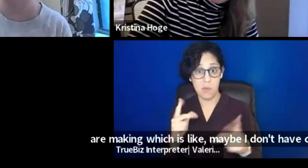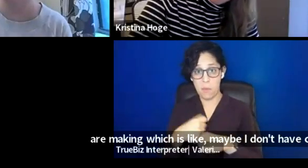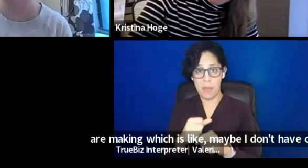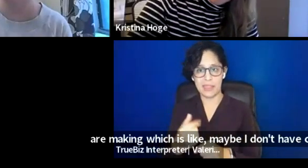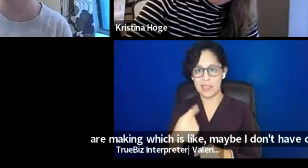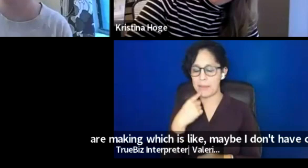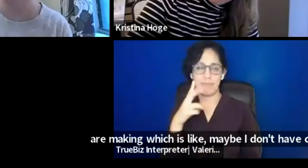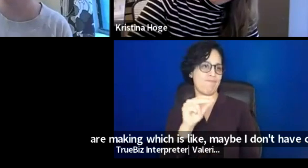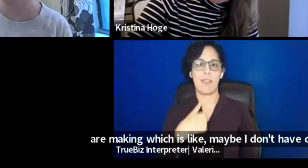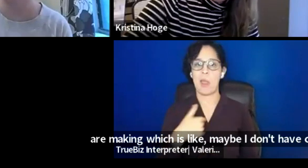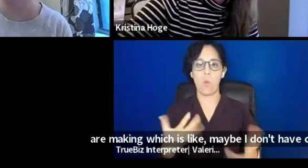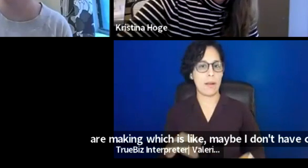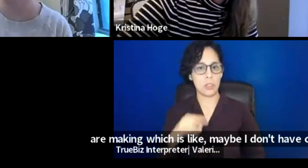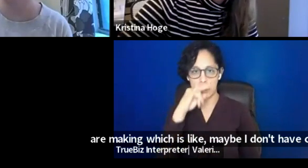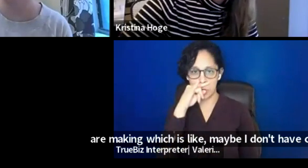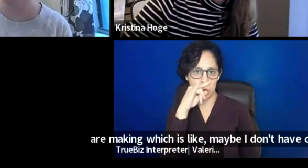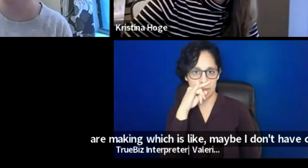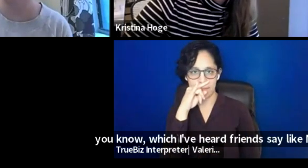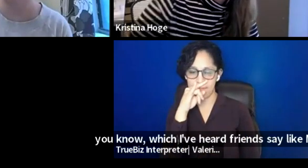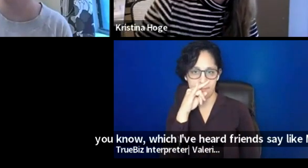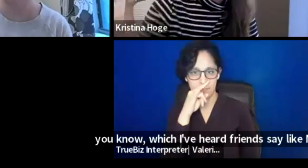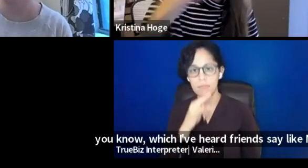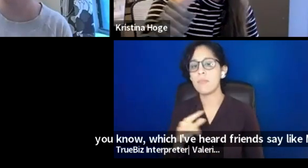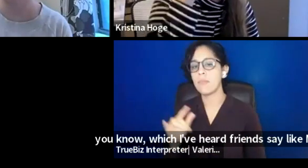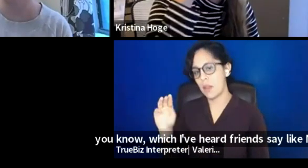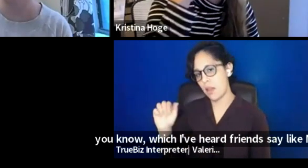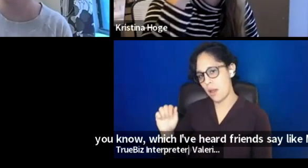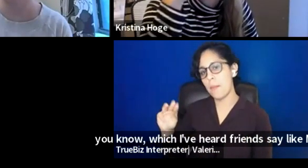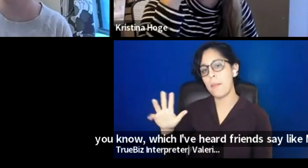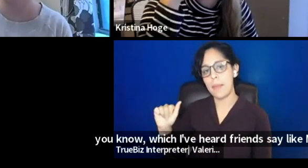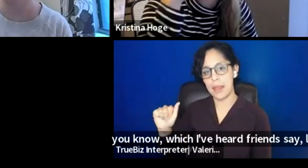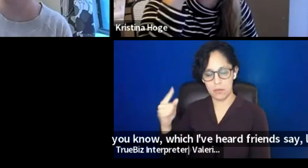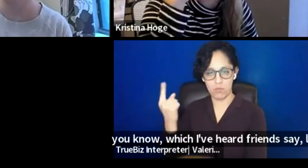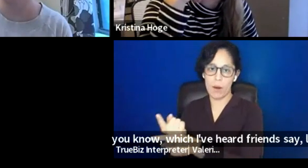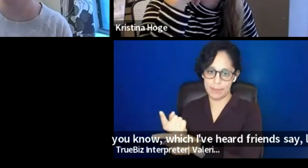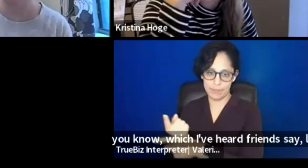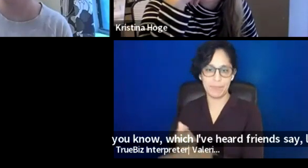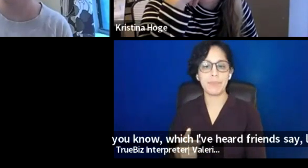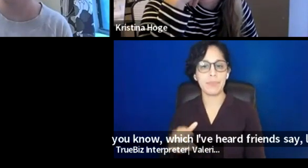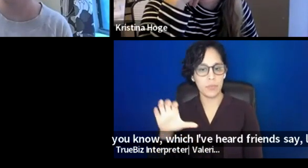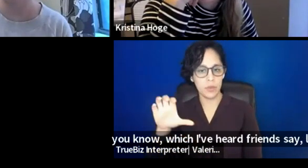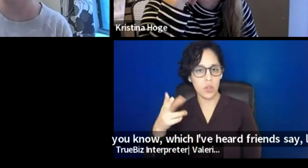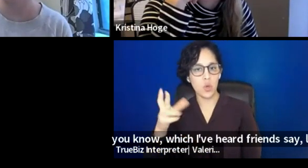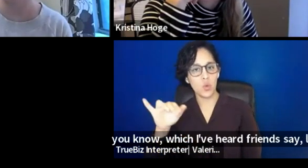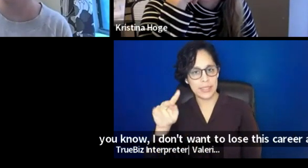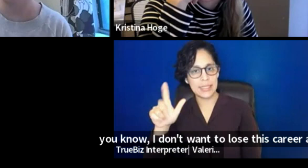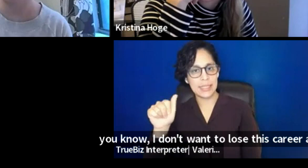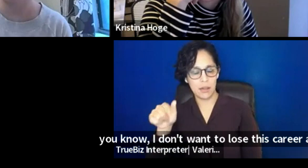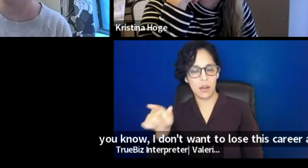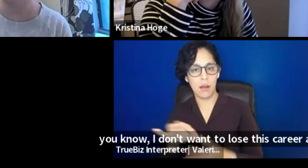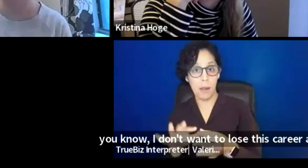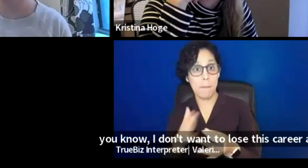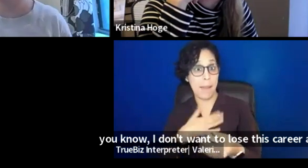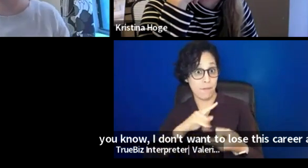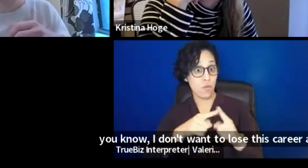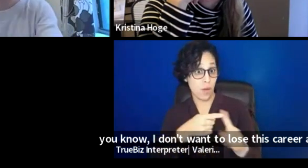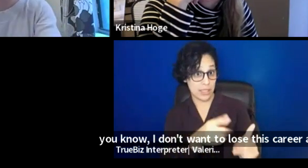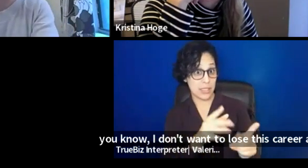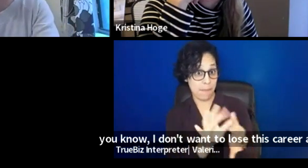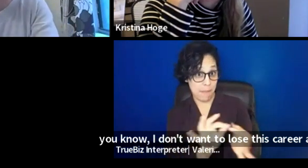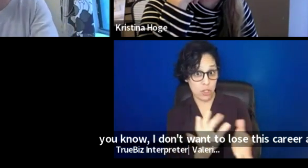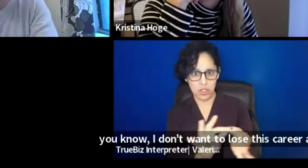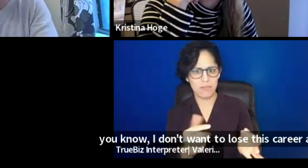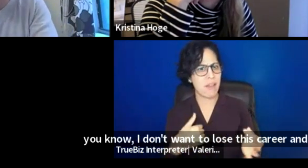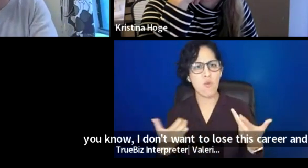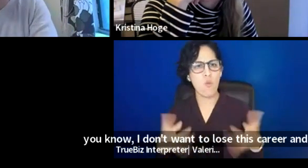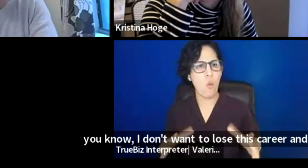friends say, like, my career, you know, I don't want to lose this career. And so that's going to put something else off too.